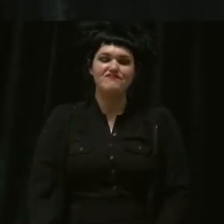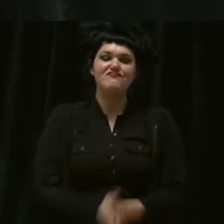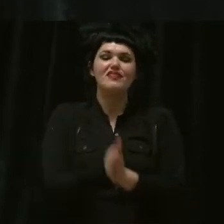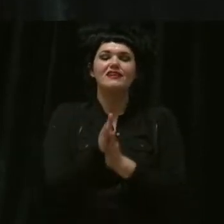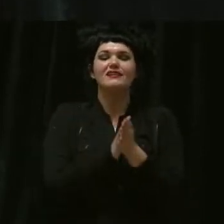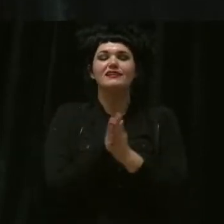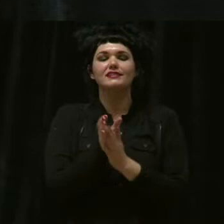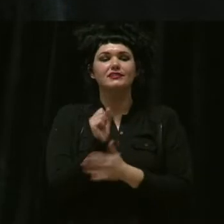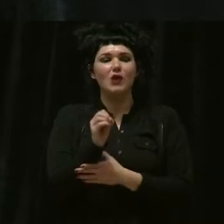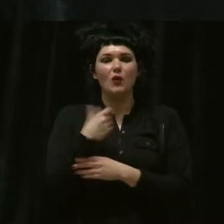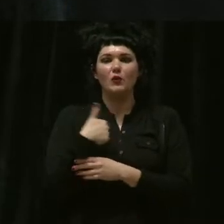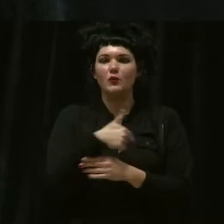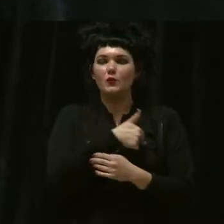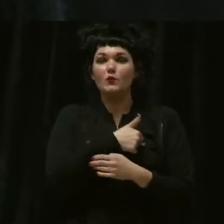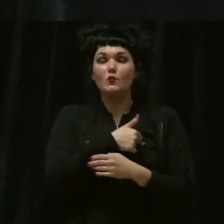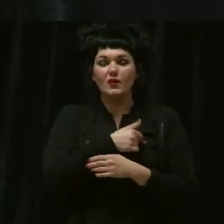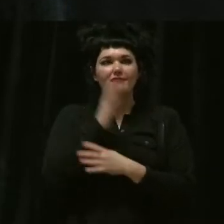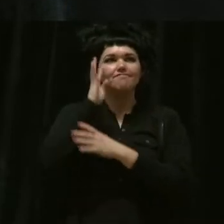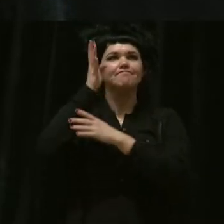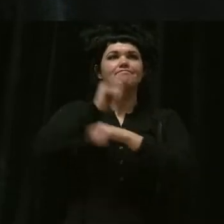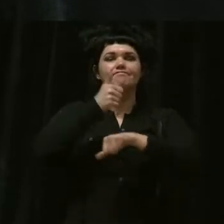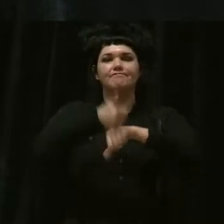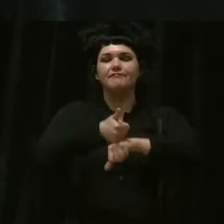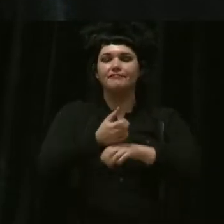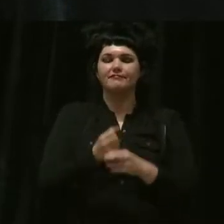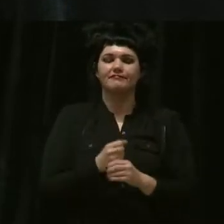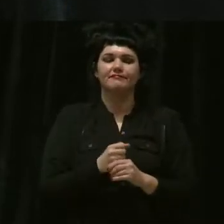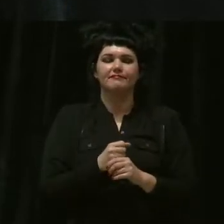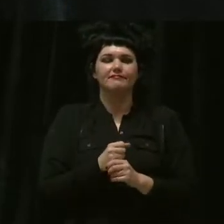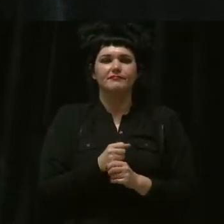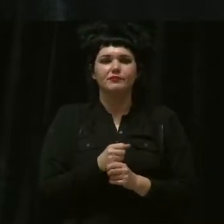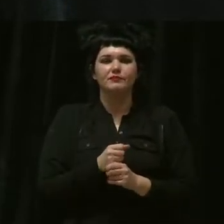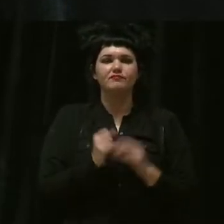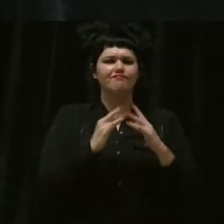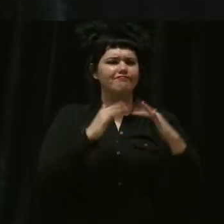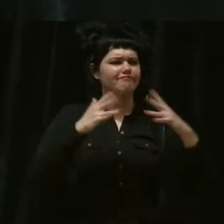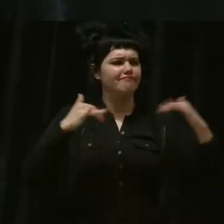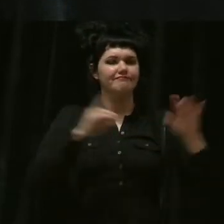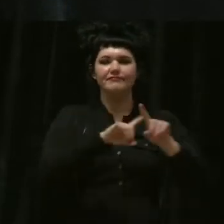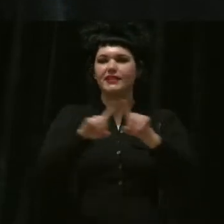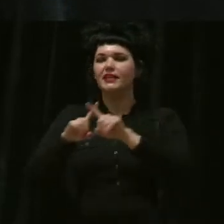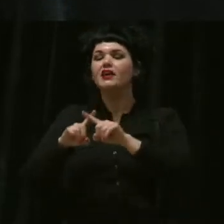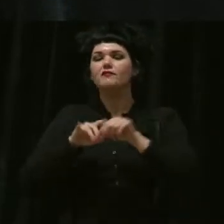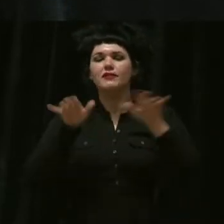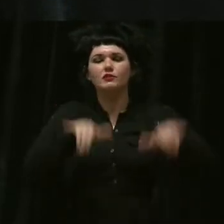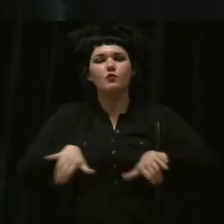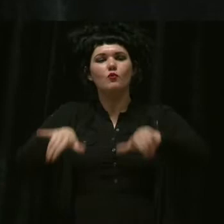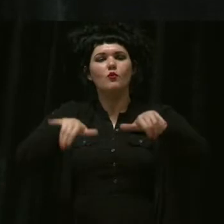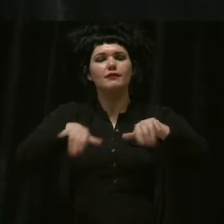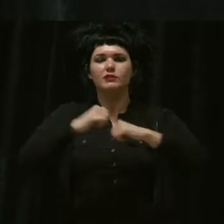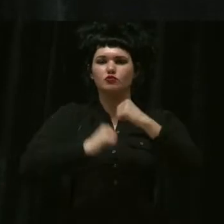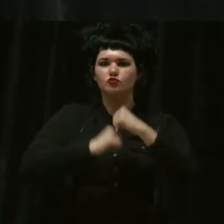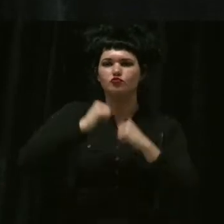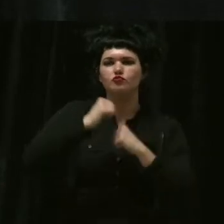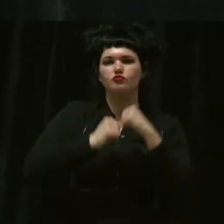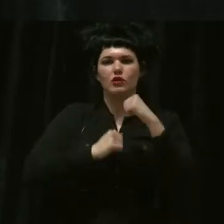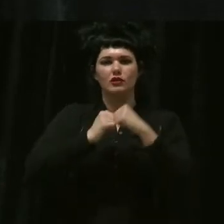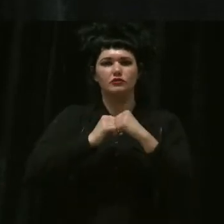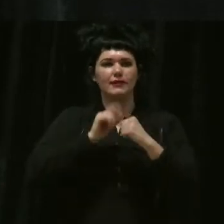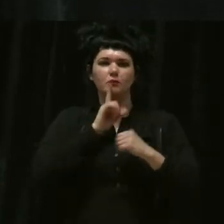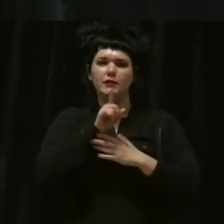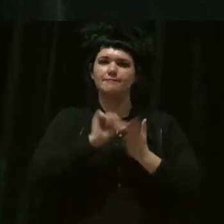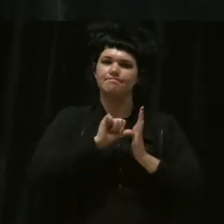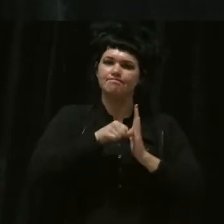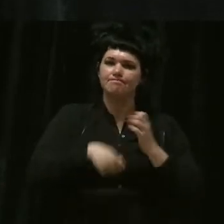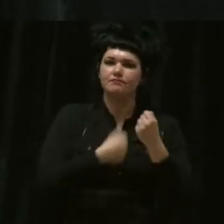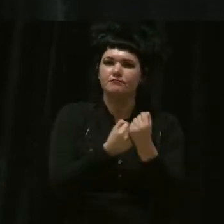So we've created and put in place a number of different norms and structures and reinforcers to try